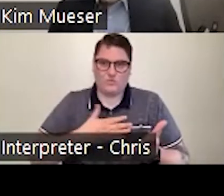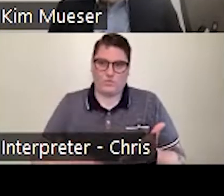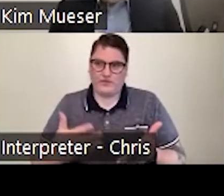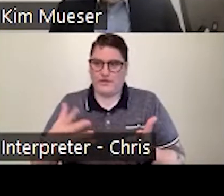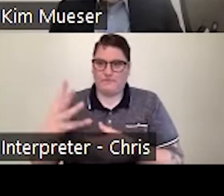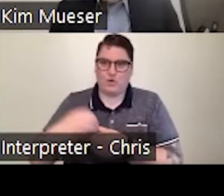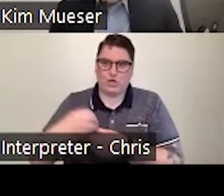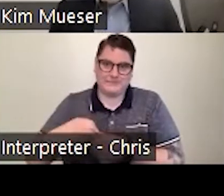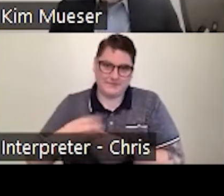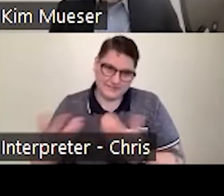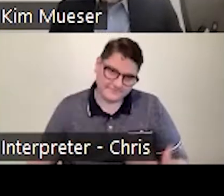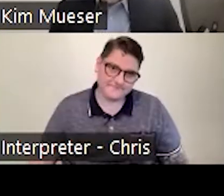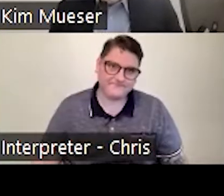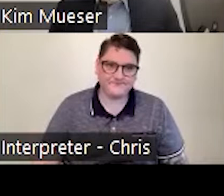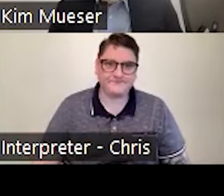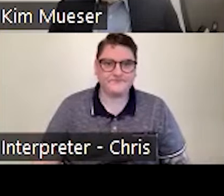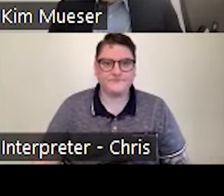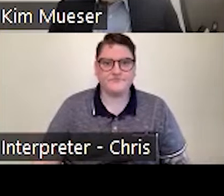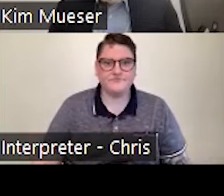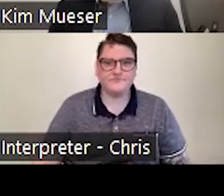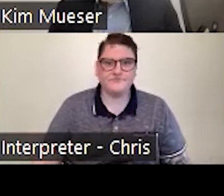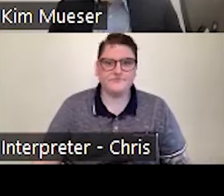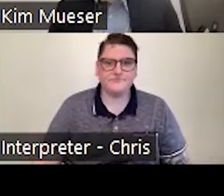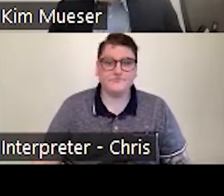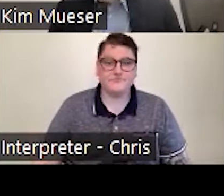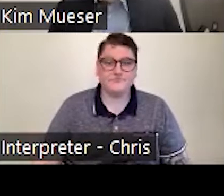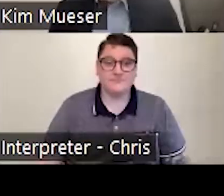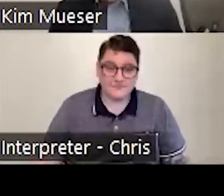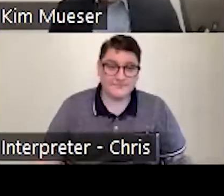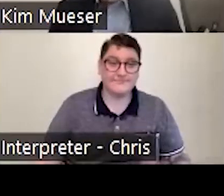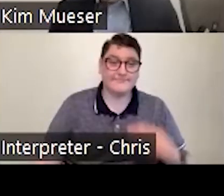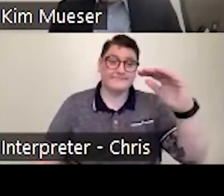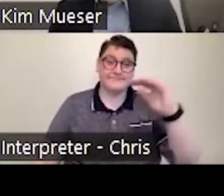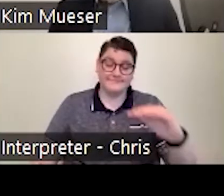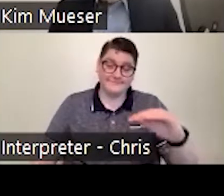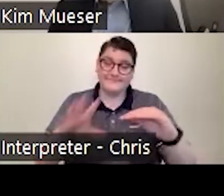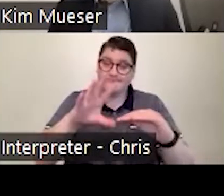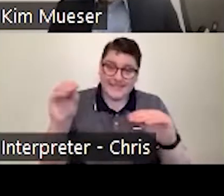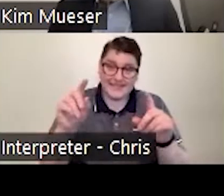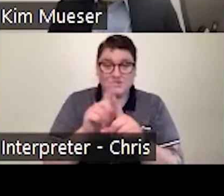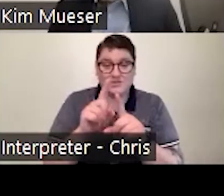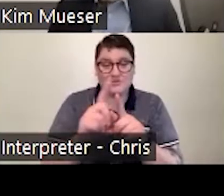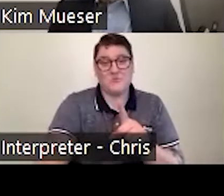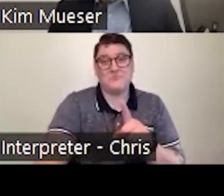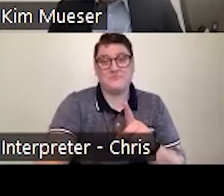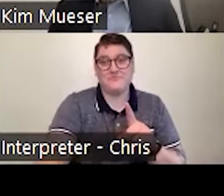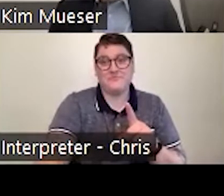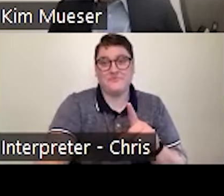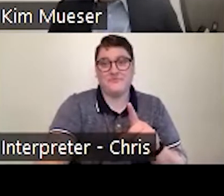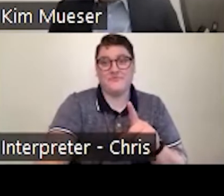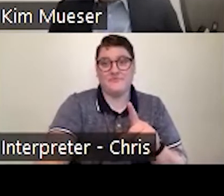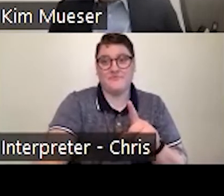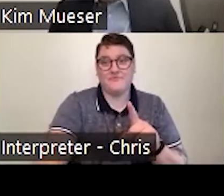individuals. And there is evidence indicating this. As indicated before or implied, there is actually evidence showing